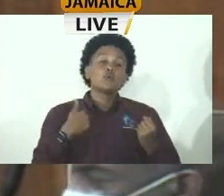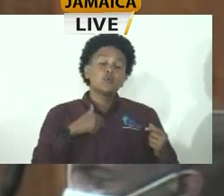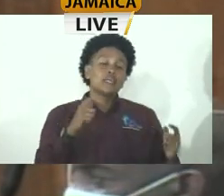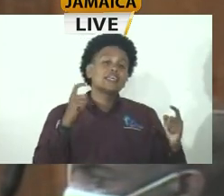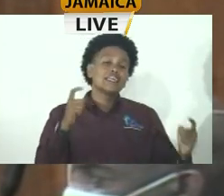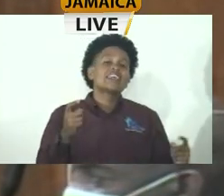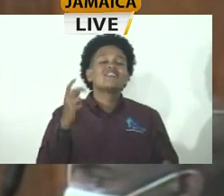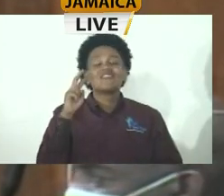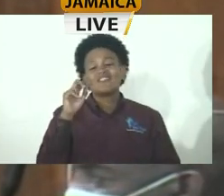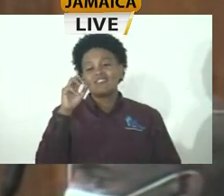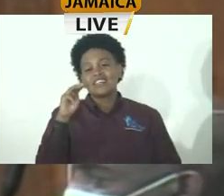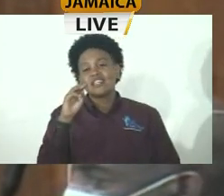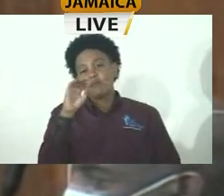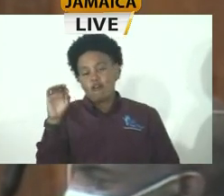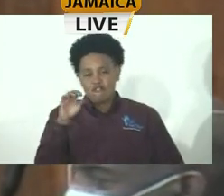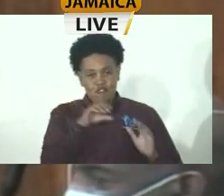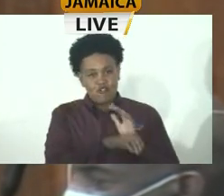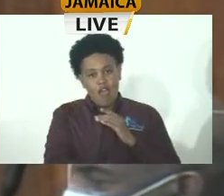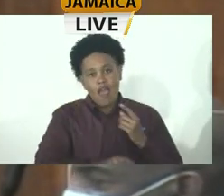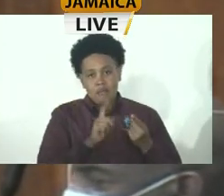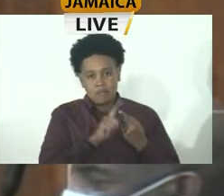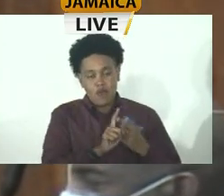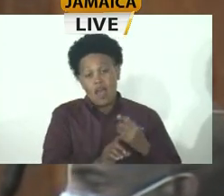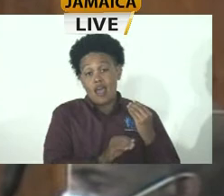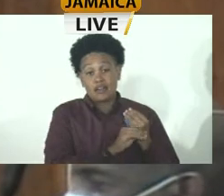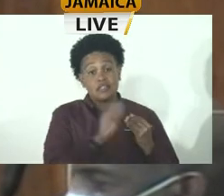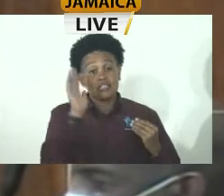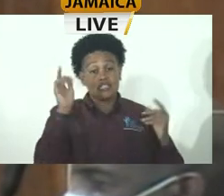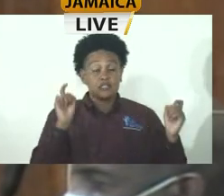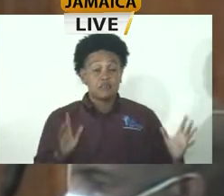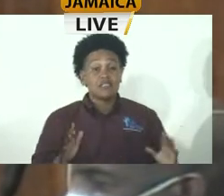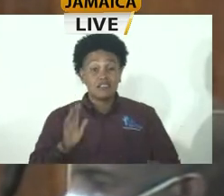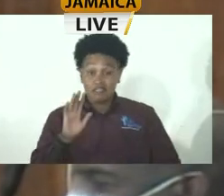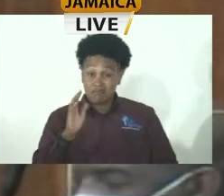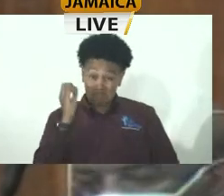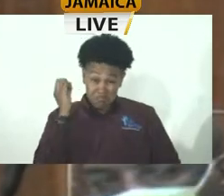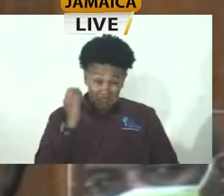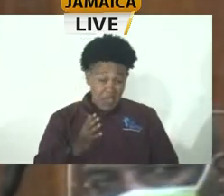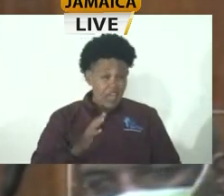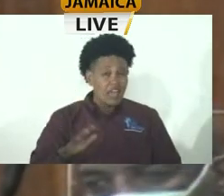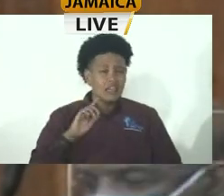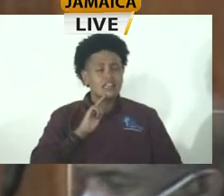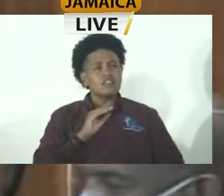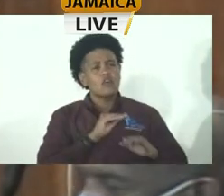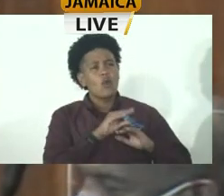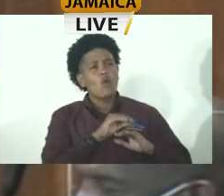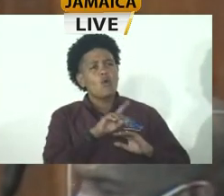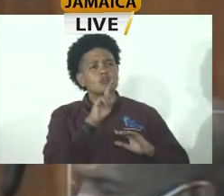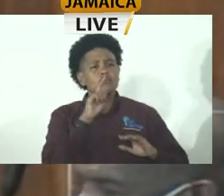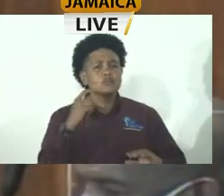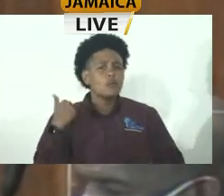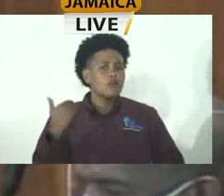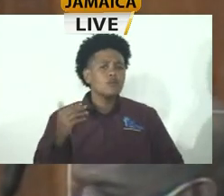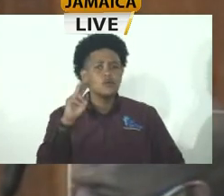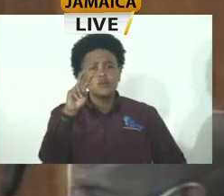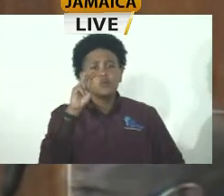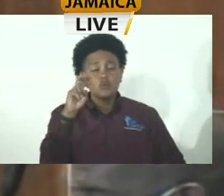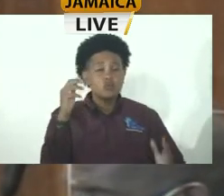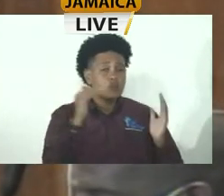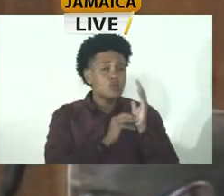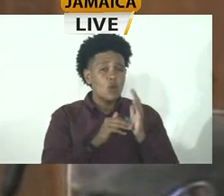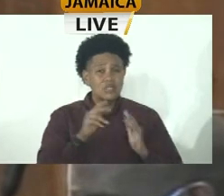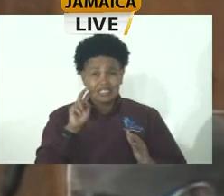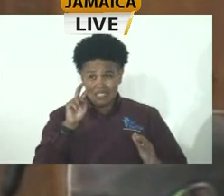victims of crime and madam speaker so many counseling over 200 000